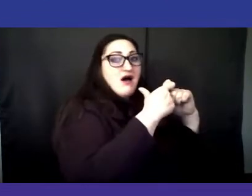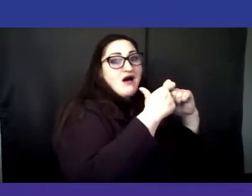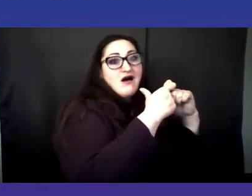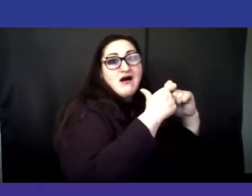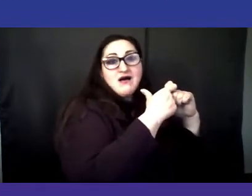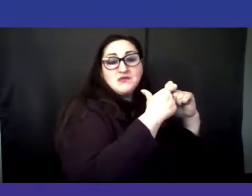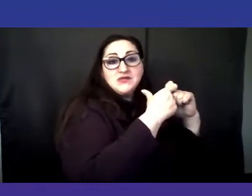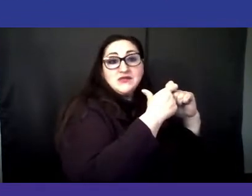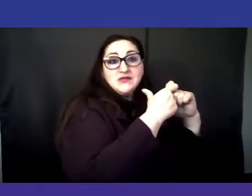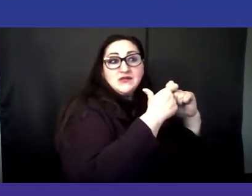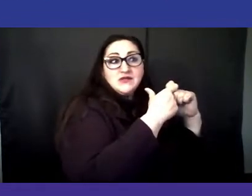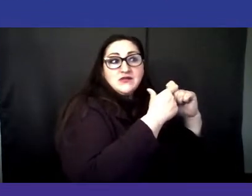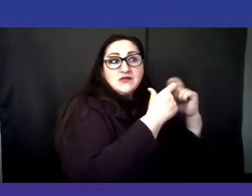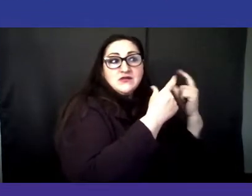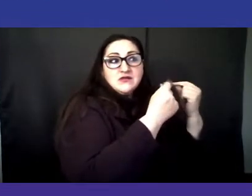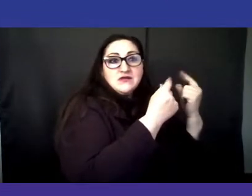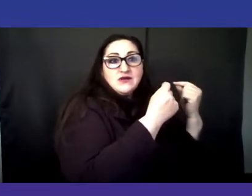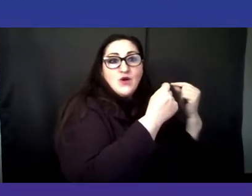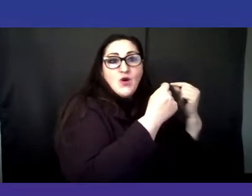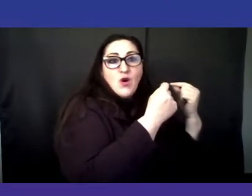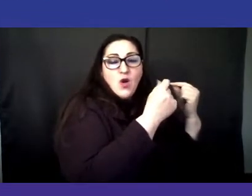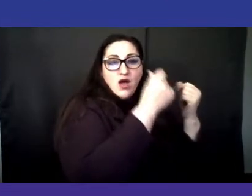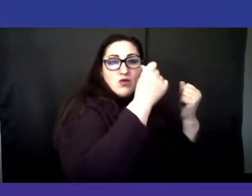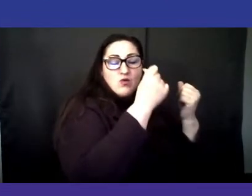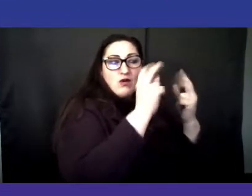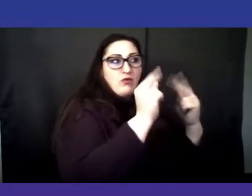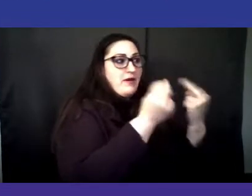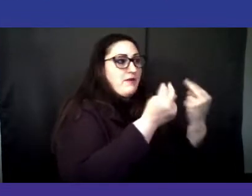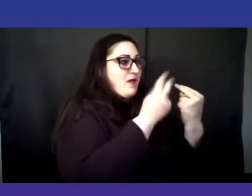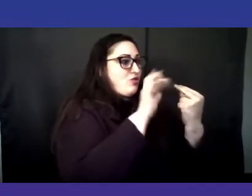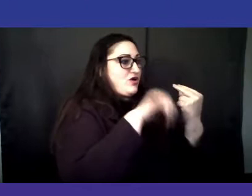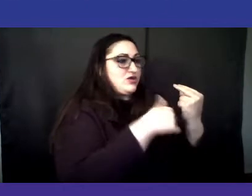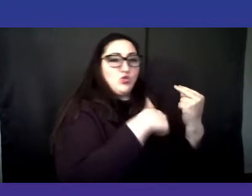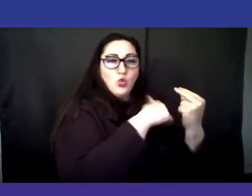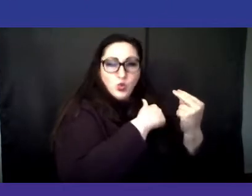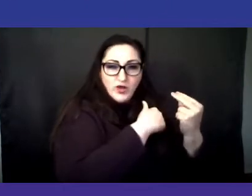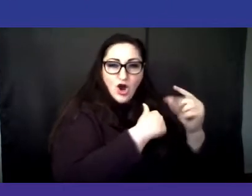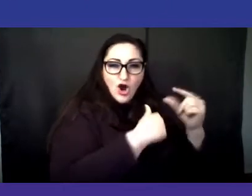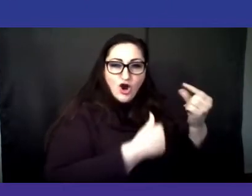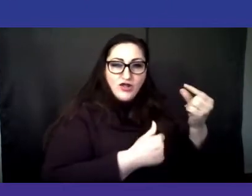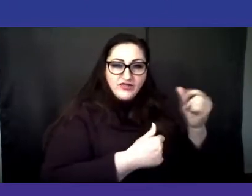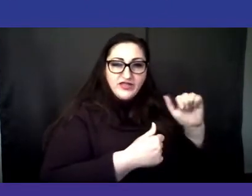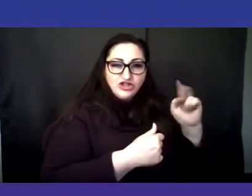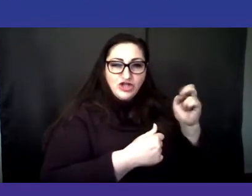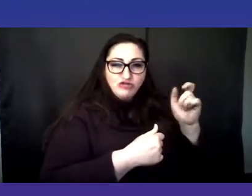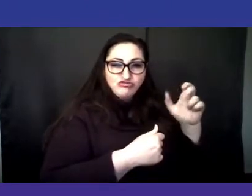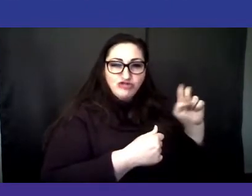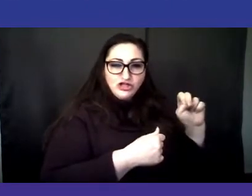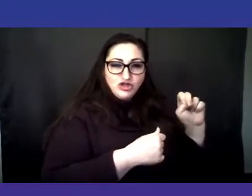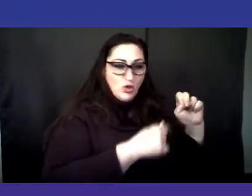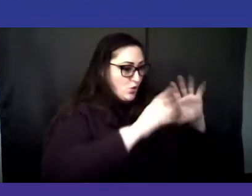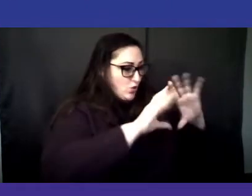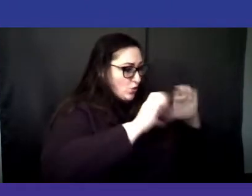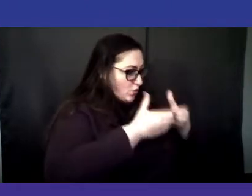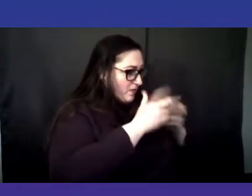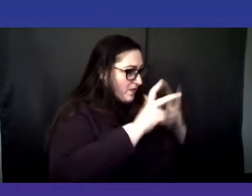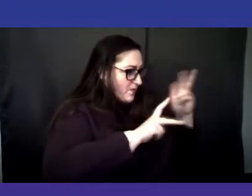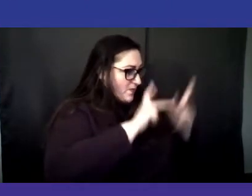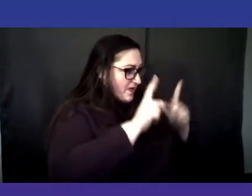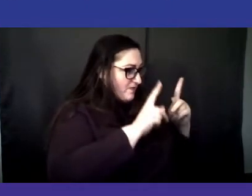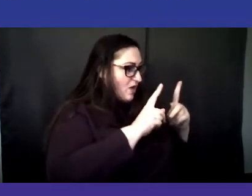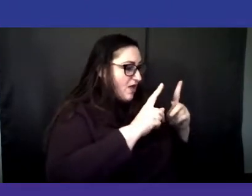remembered as a generation that had the chance to deconstruct a system of